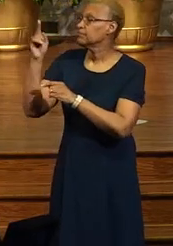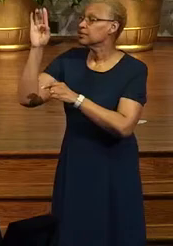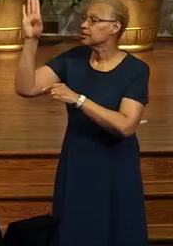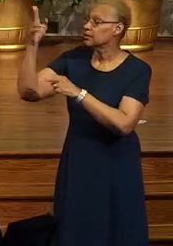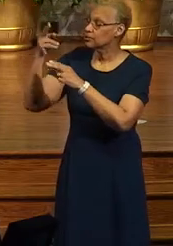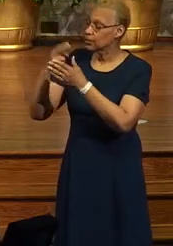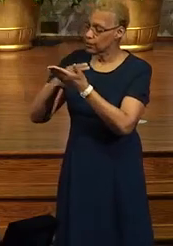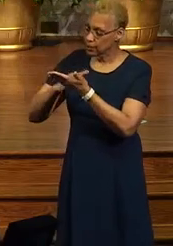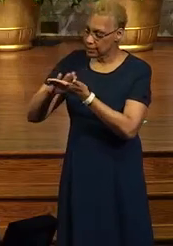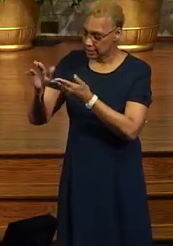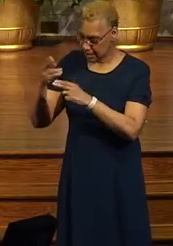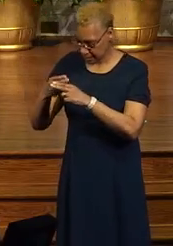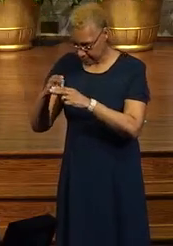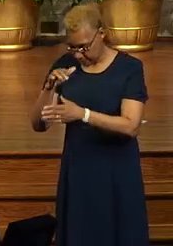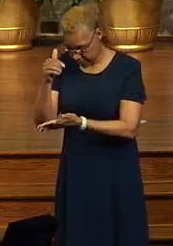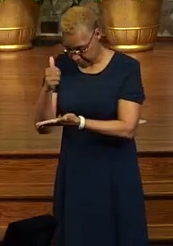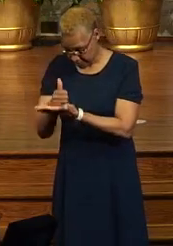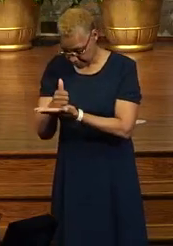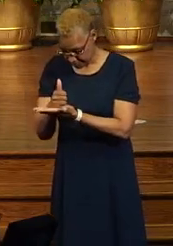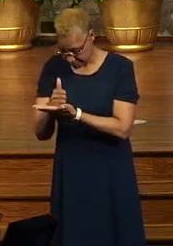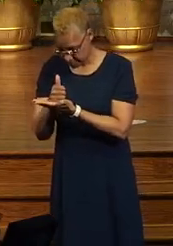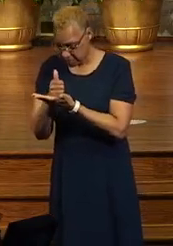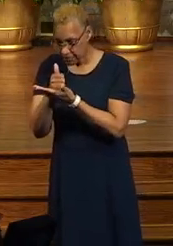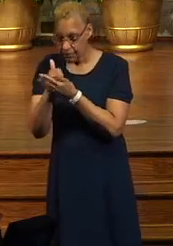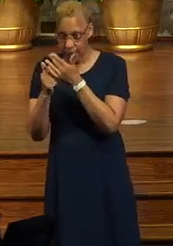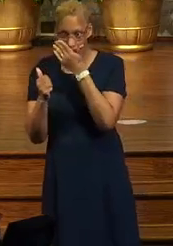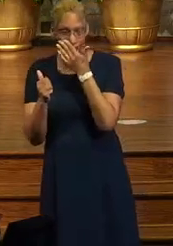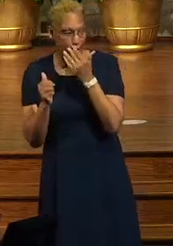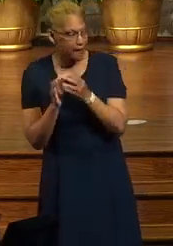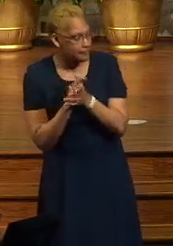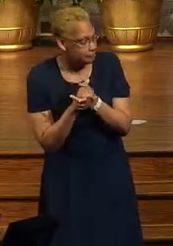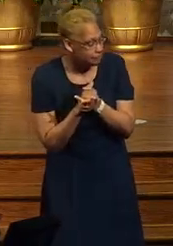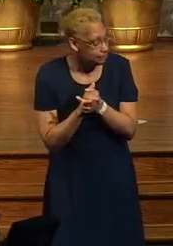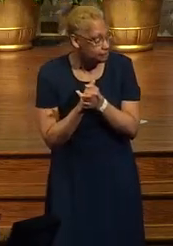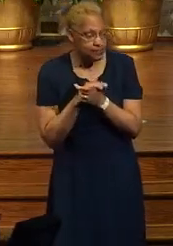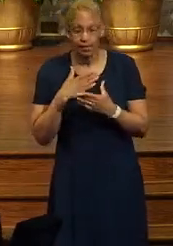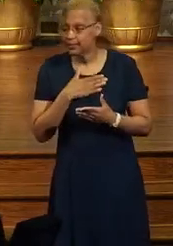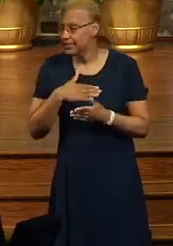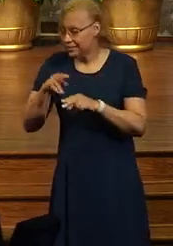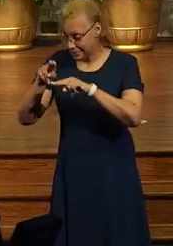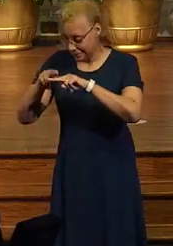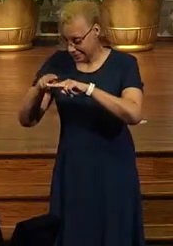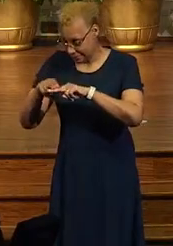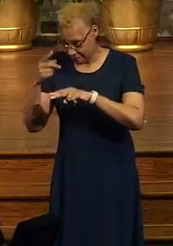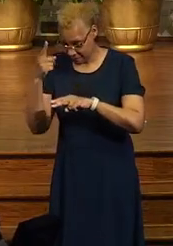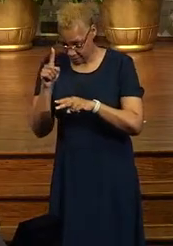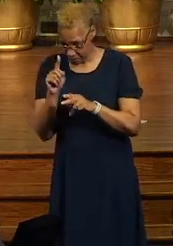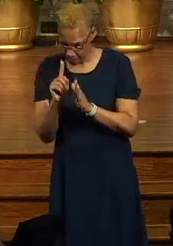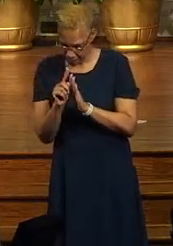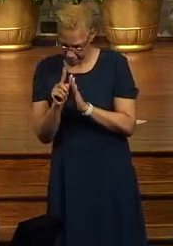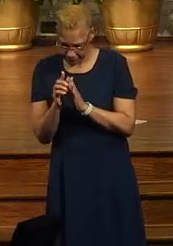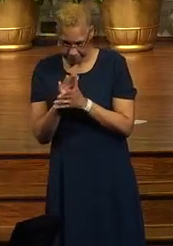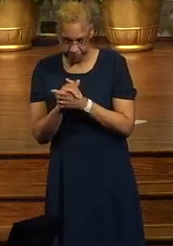name. Amen and amen. Be seated in the presence of God for just a moment.